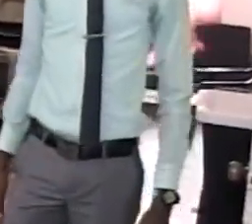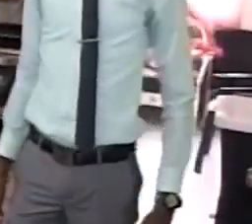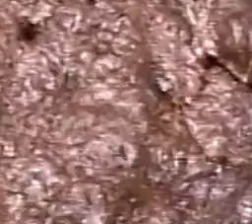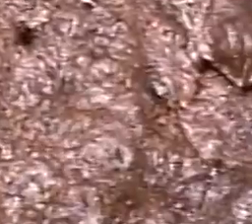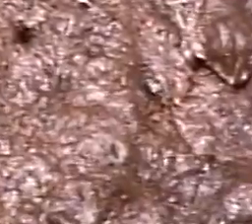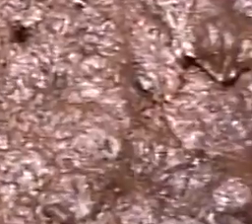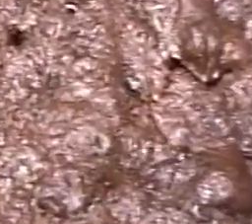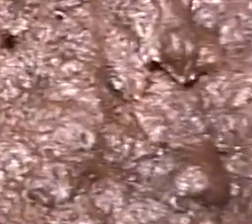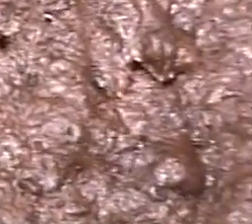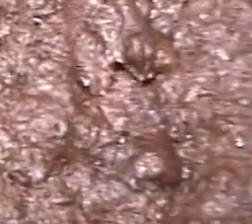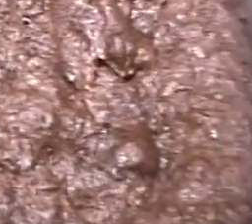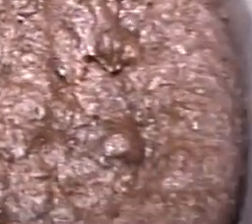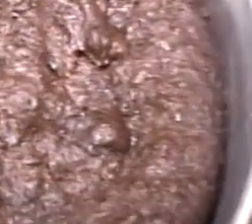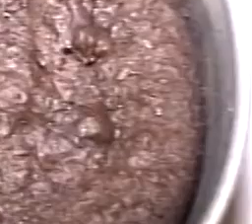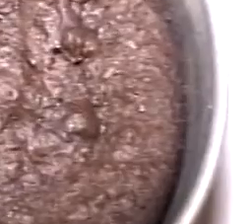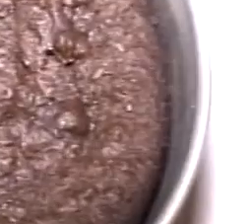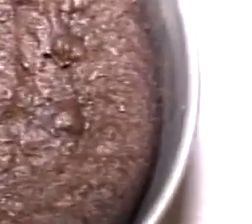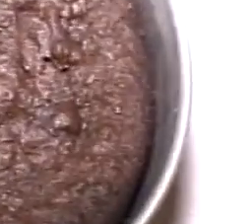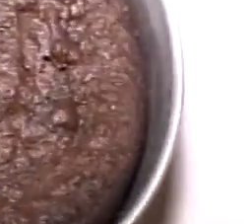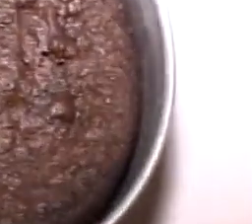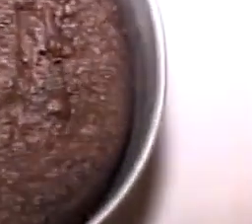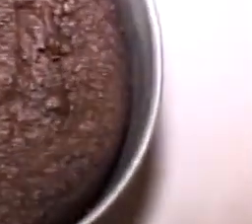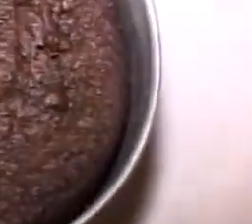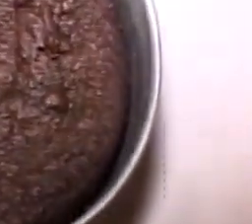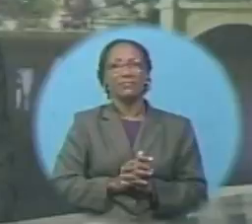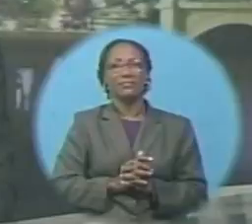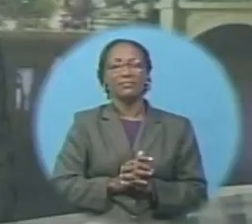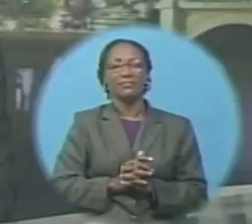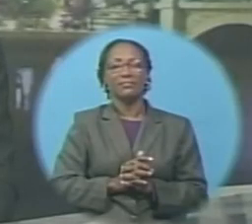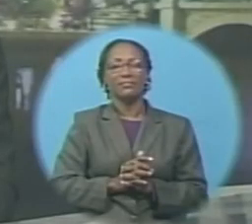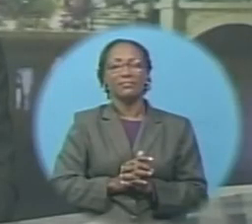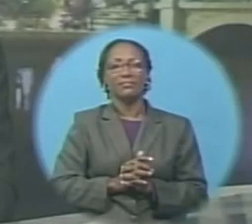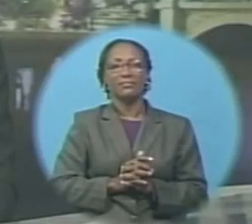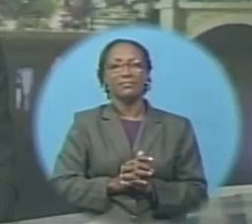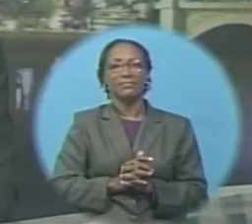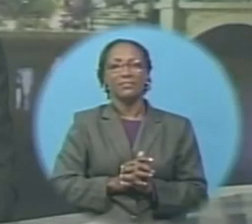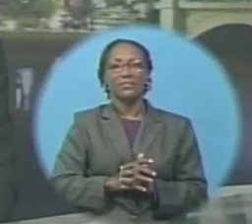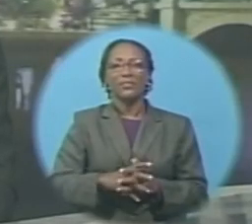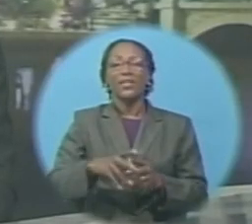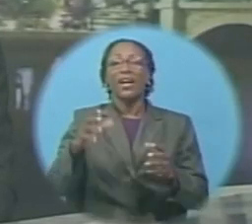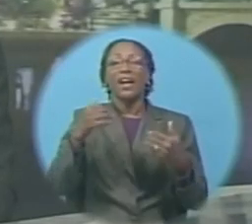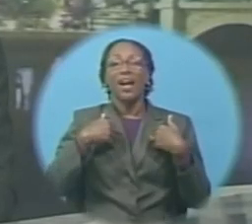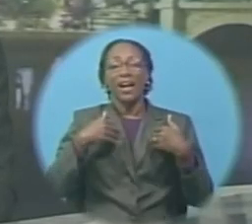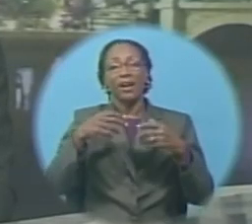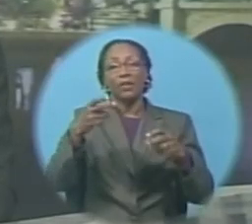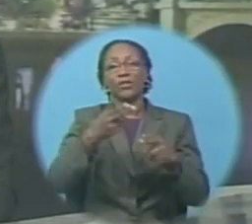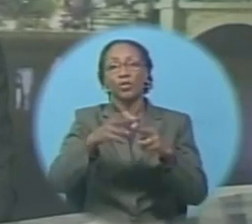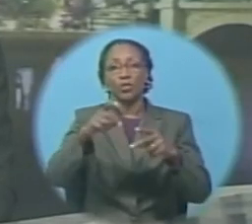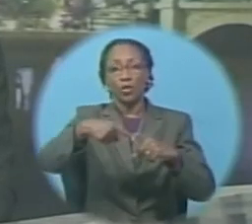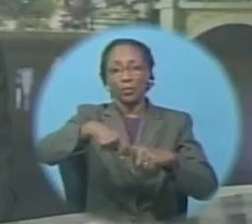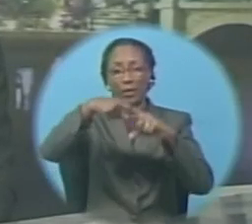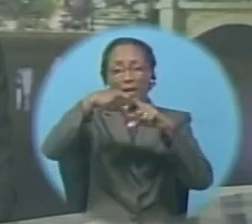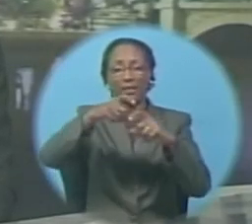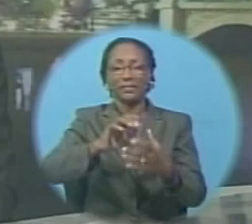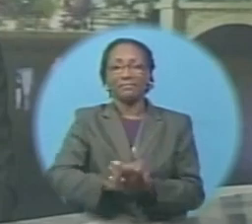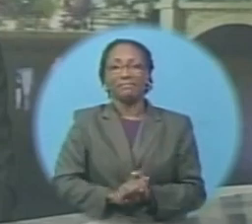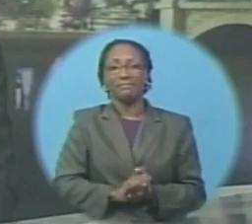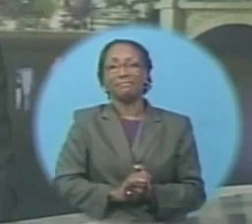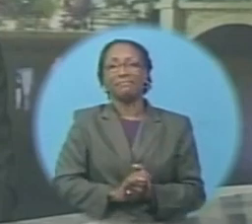baking competition. Ryan Broom, CBC News. Okay, we'll take a short break here and come back with more news.